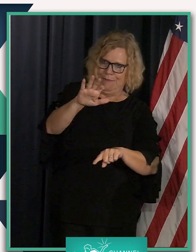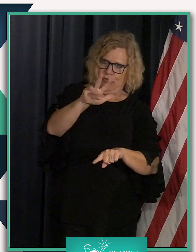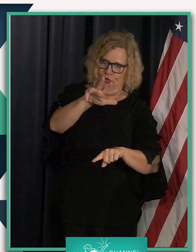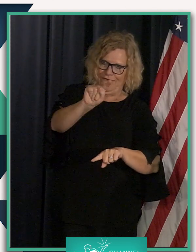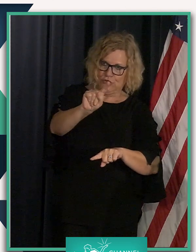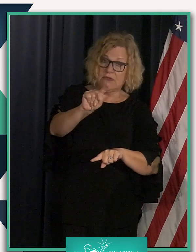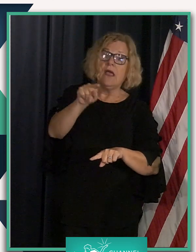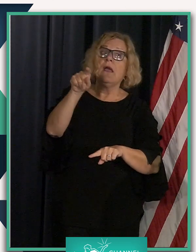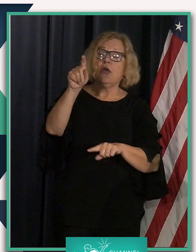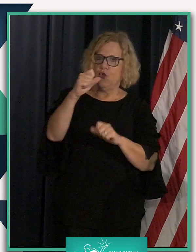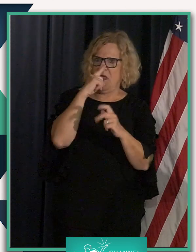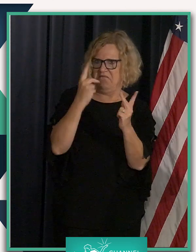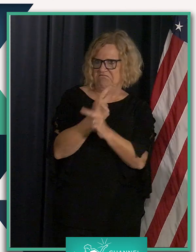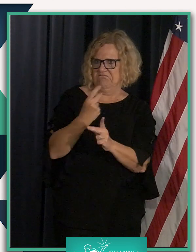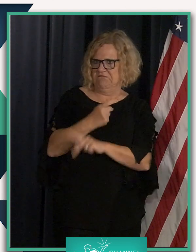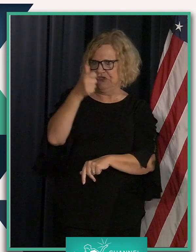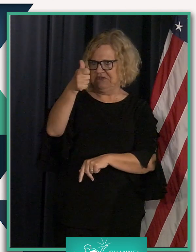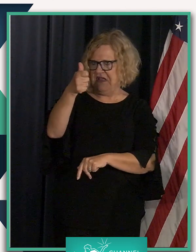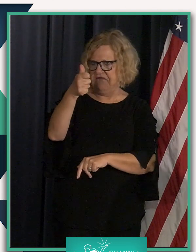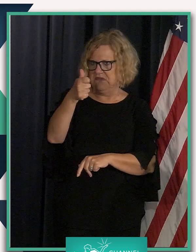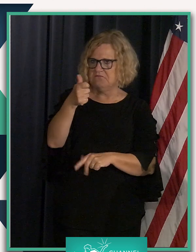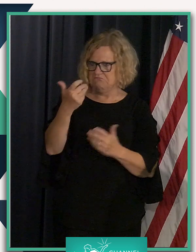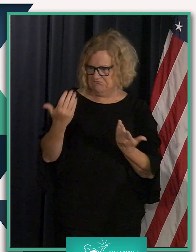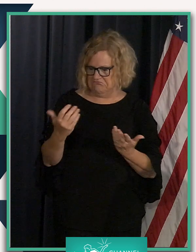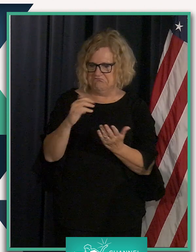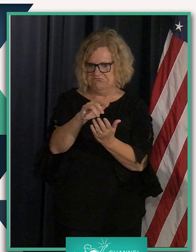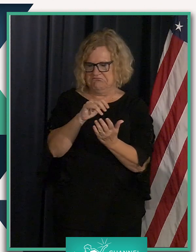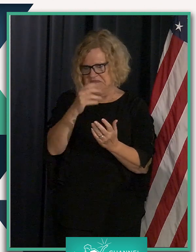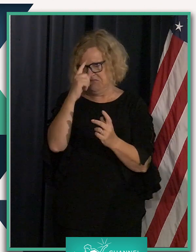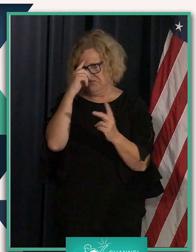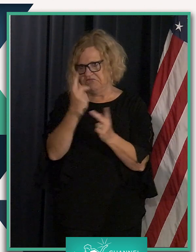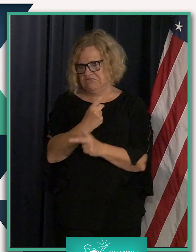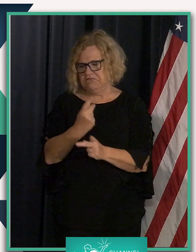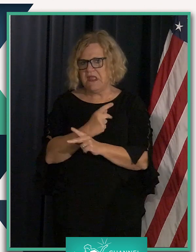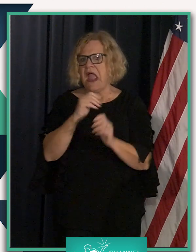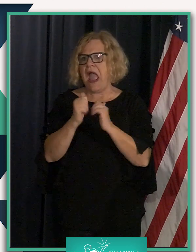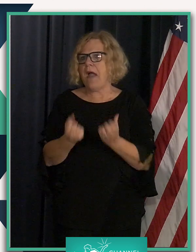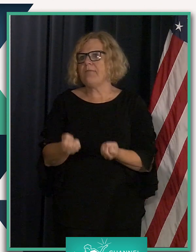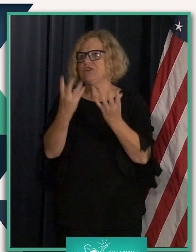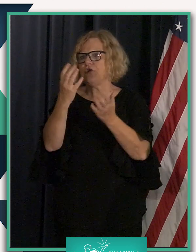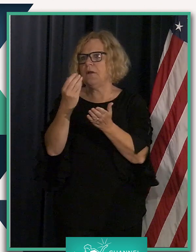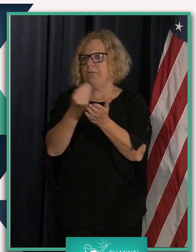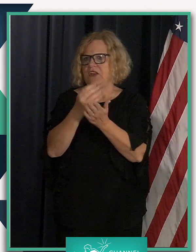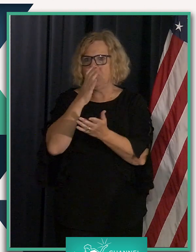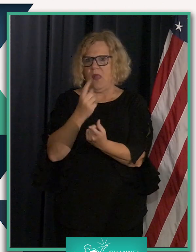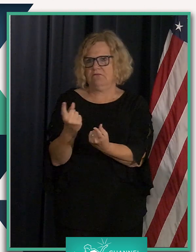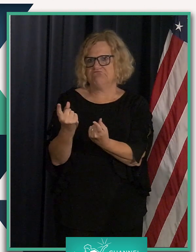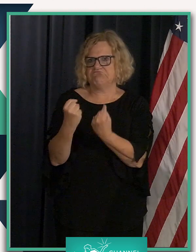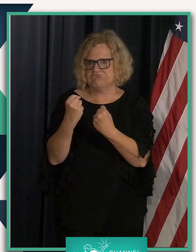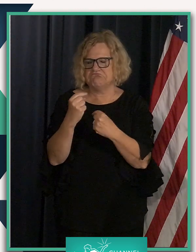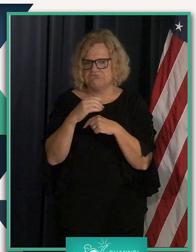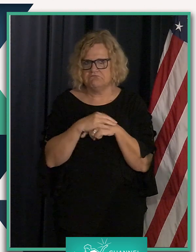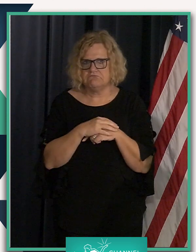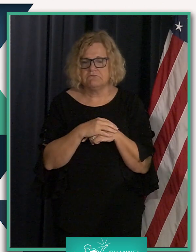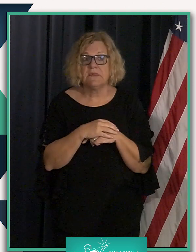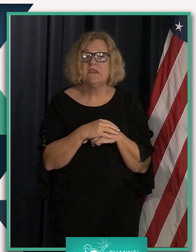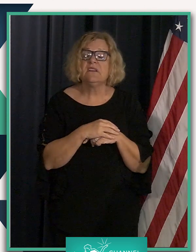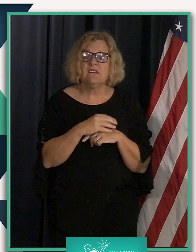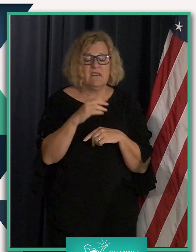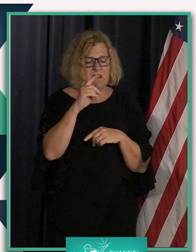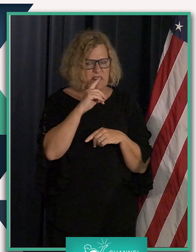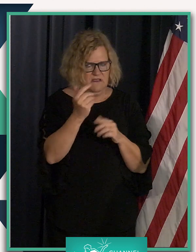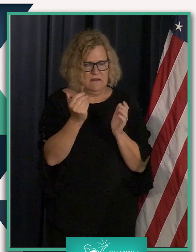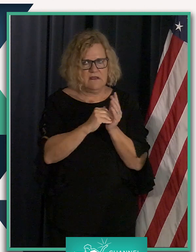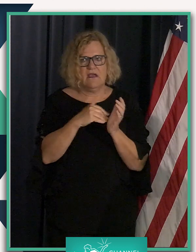31st. And you can do the calculation right now on how much money that you are entitled to. This is, again,